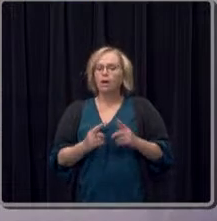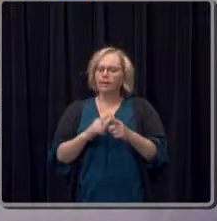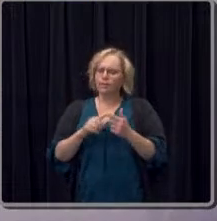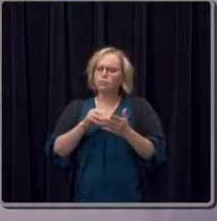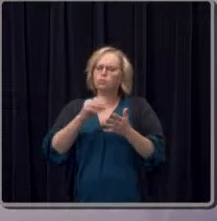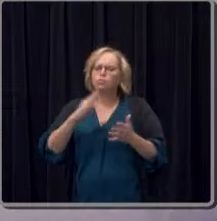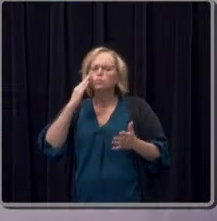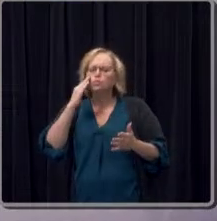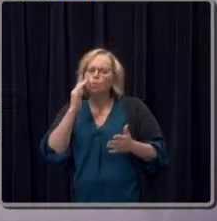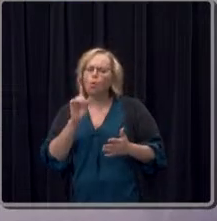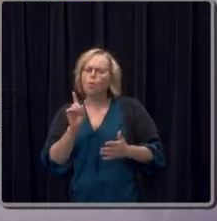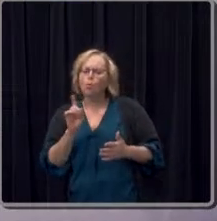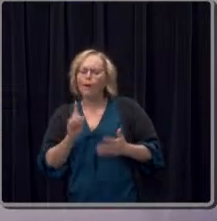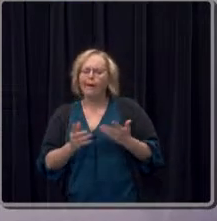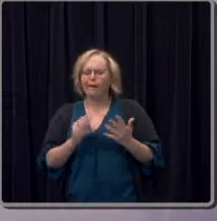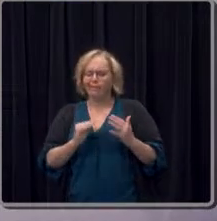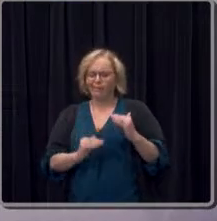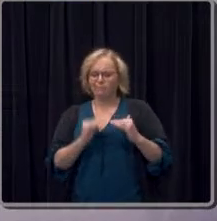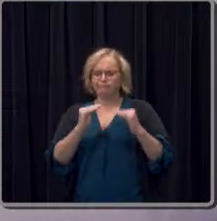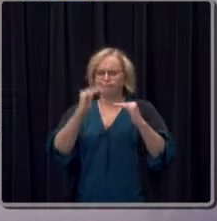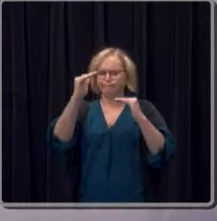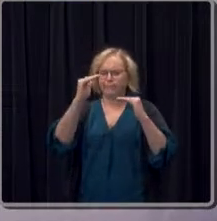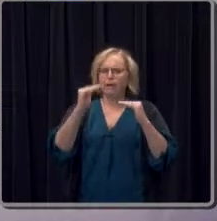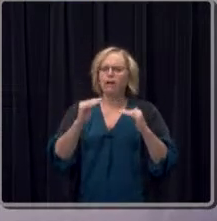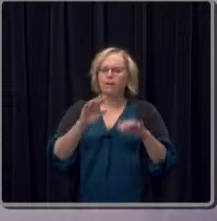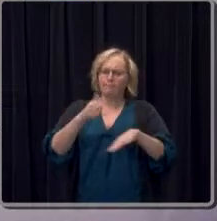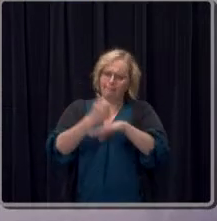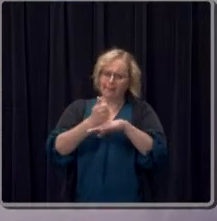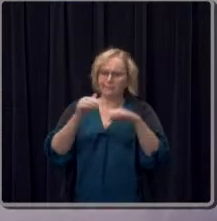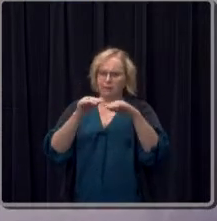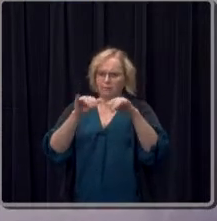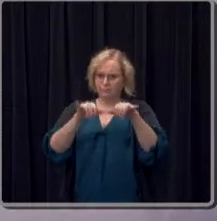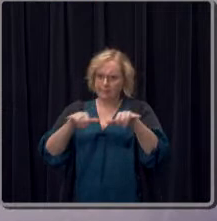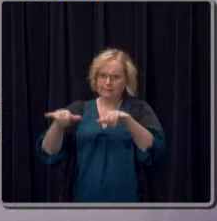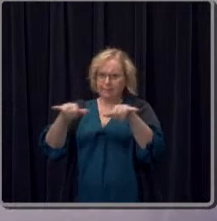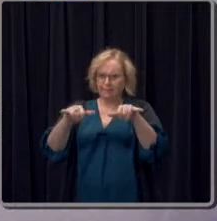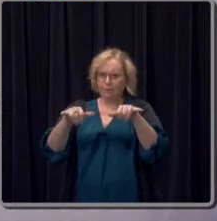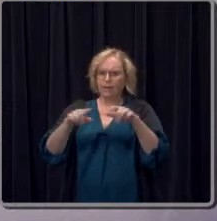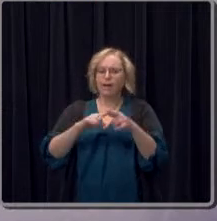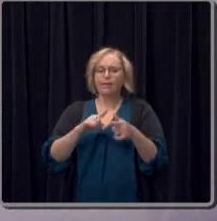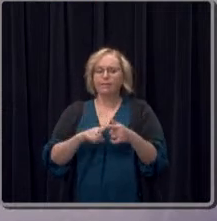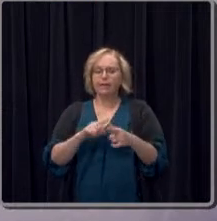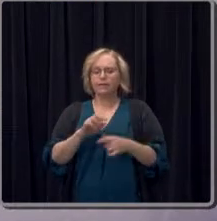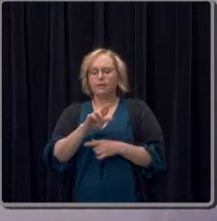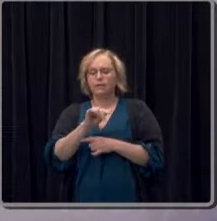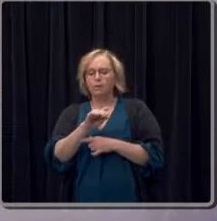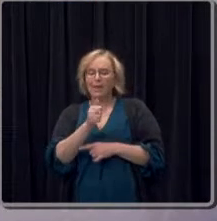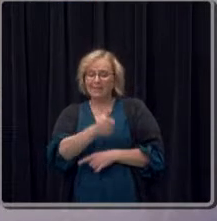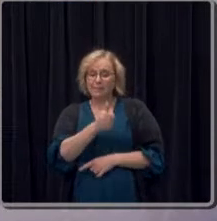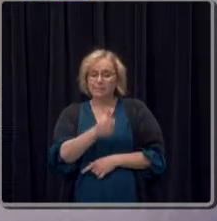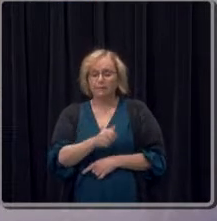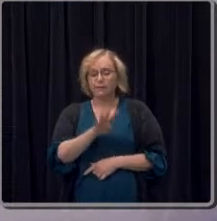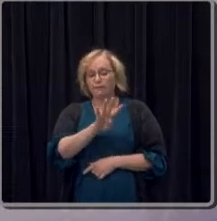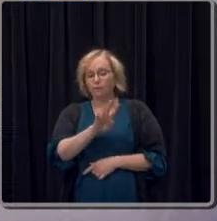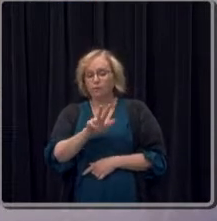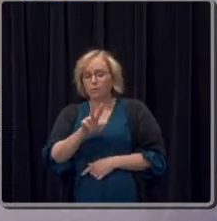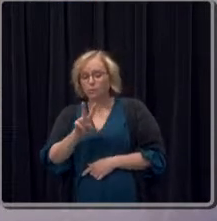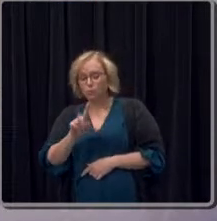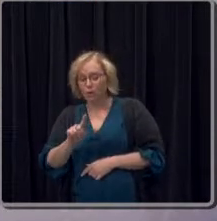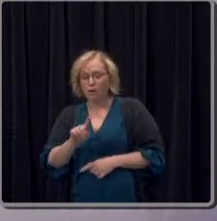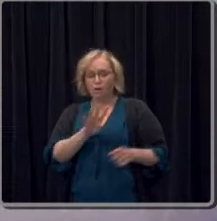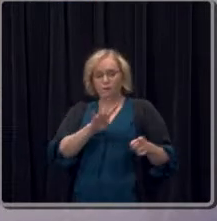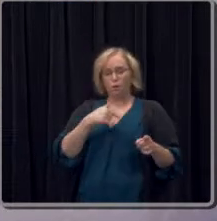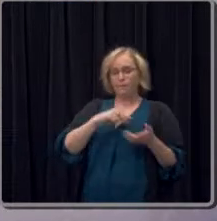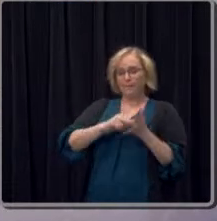track where they are based on the standard. And then they also rate themselves on a 4, 3, 2, 1 of like a 4, I can teach somebody